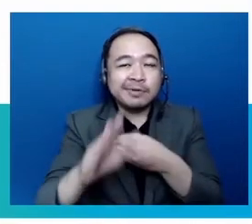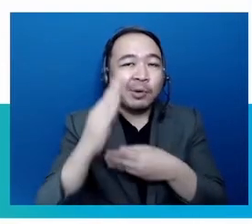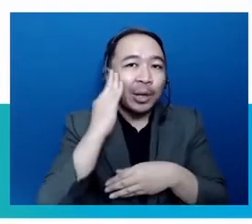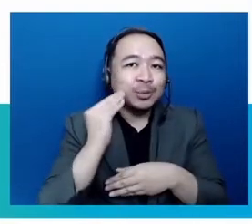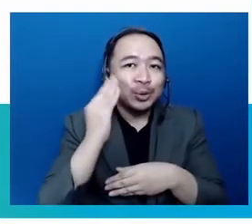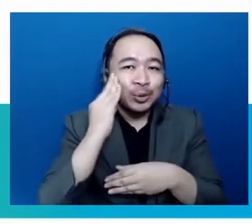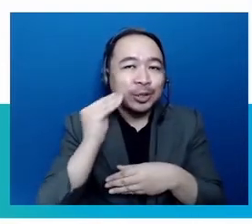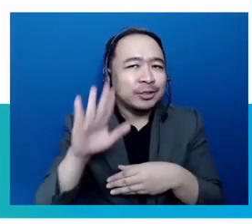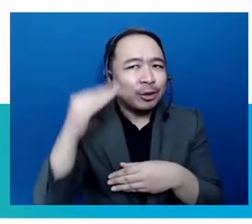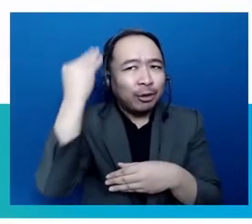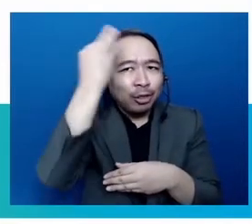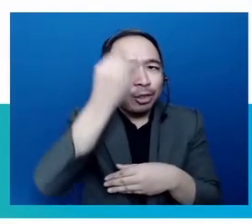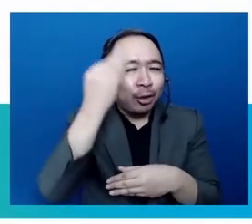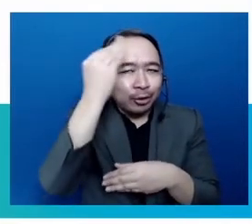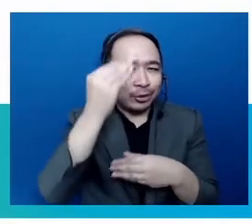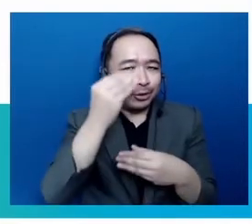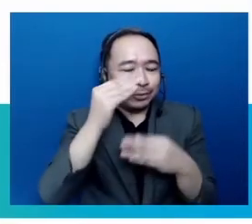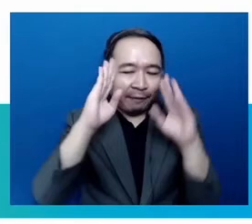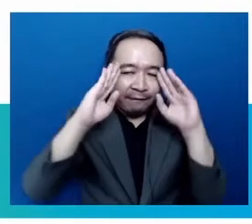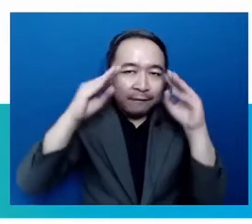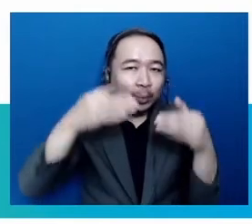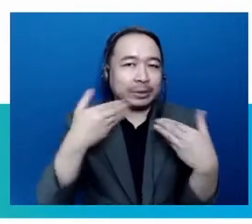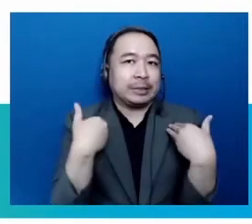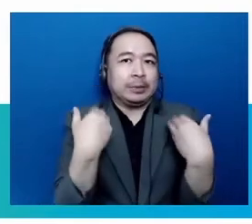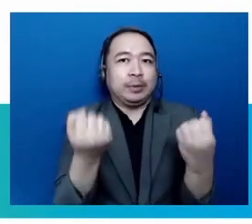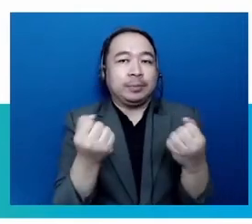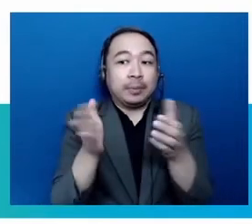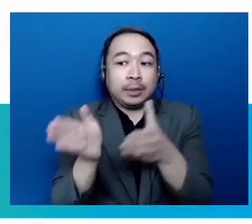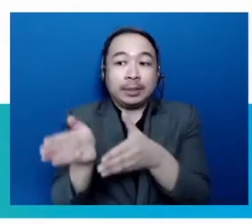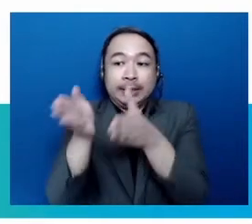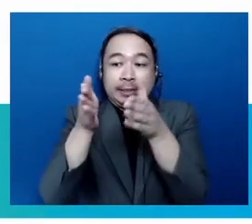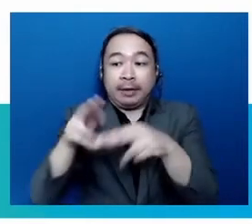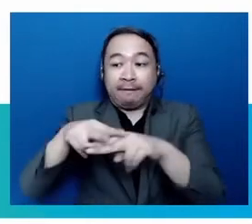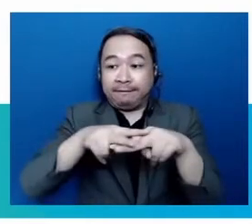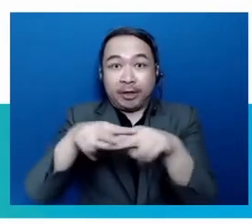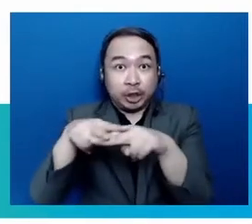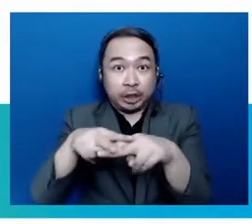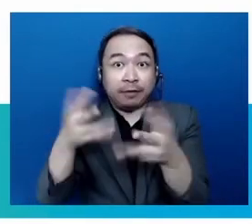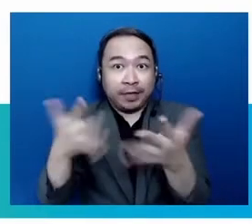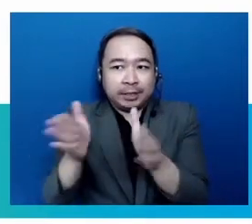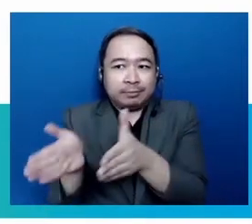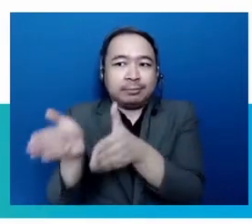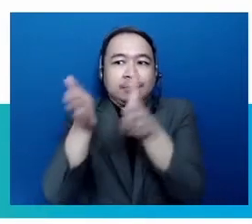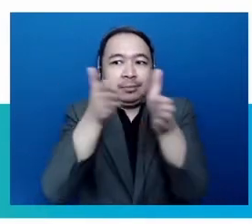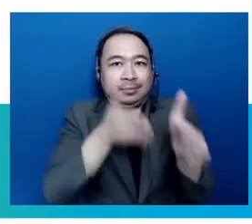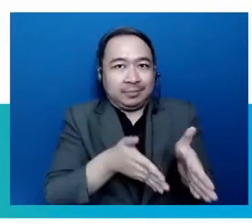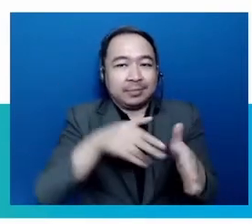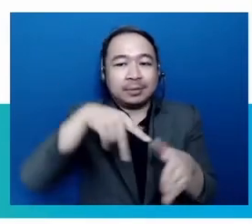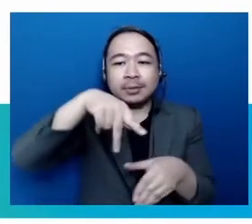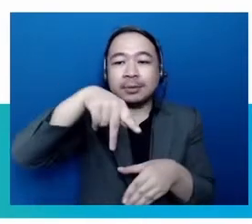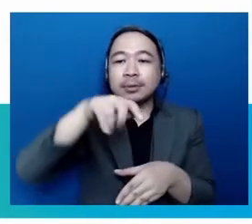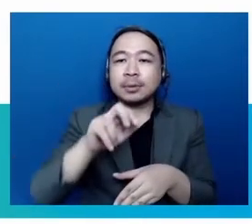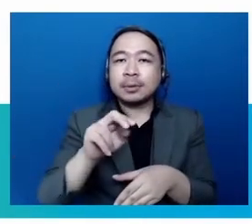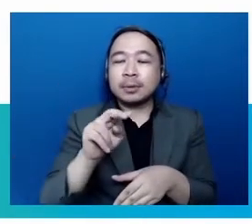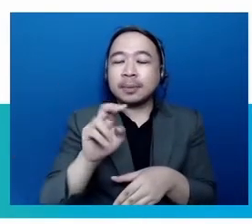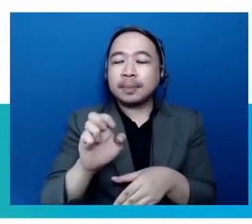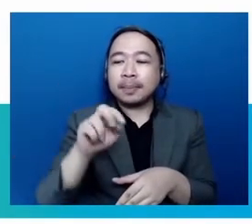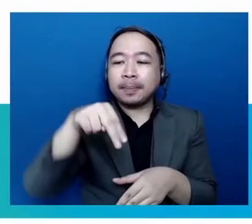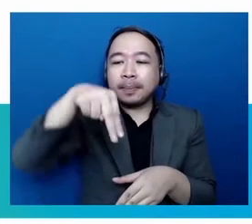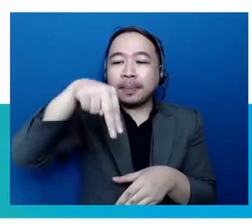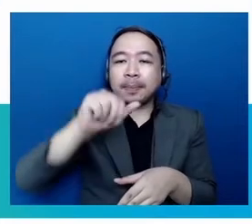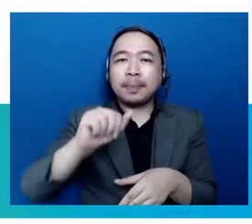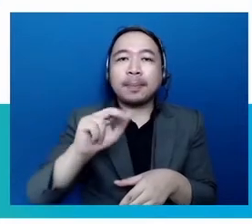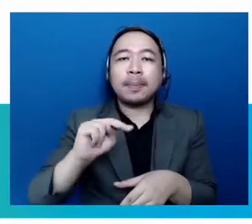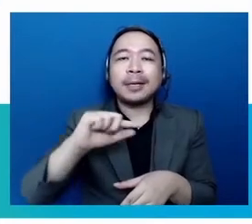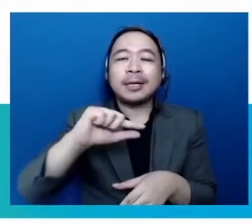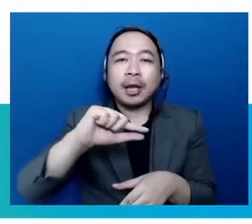later. Now from Fiji, we jump to Penang, one of my favorite foodie cities in Southeast Asia. And very